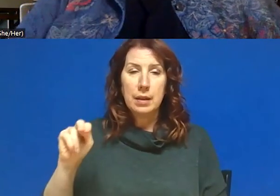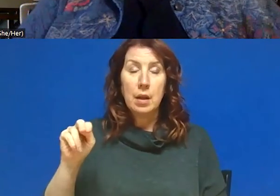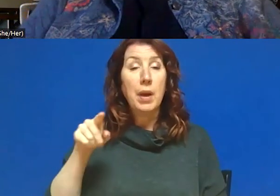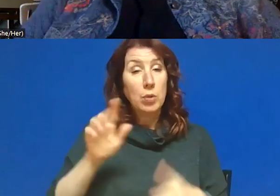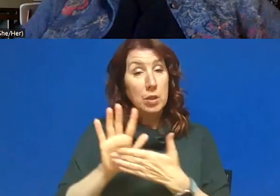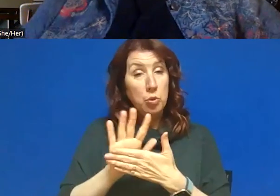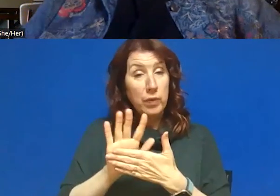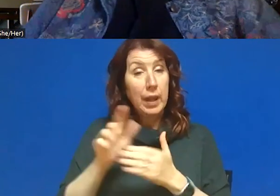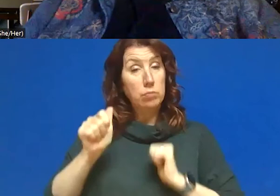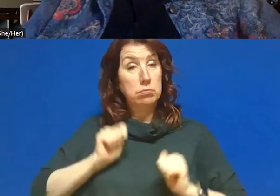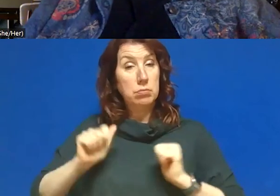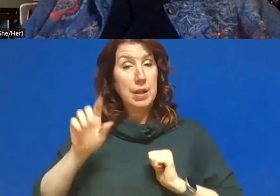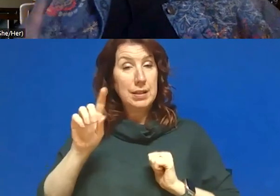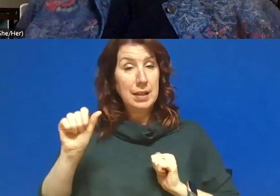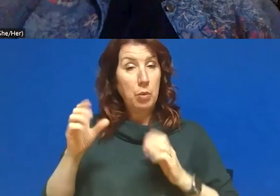disabled person